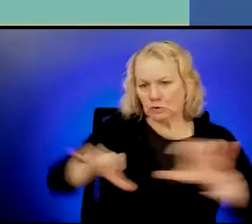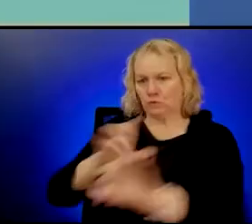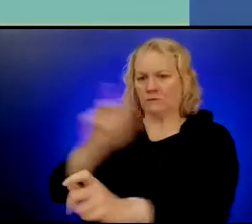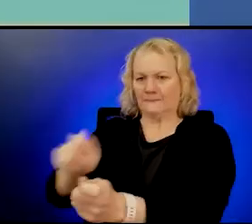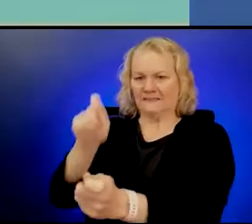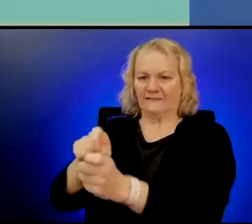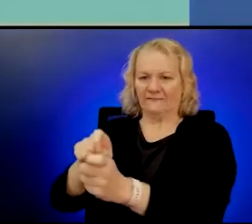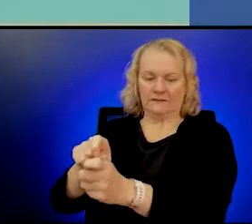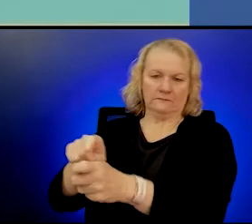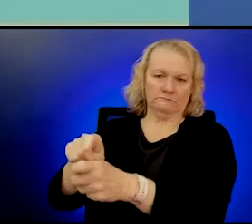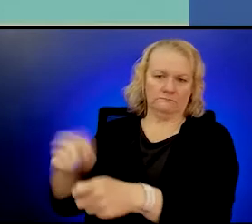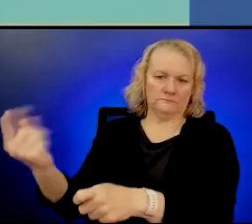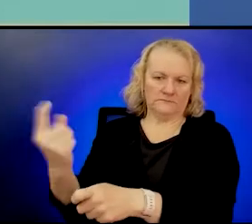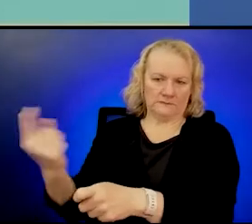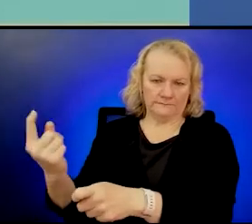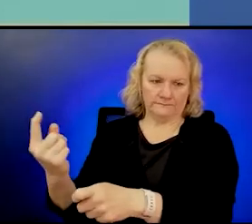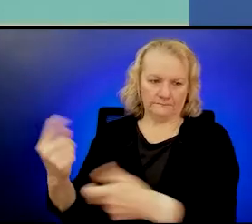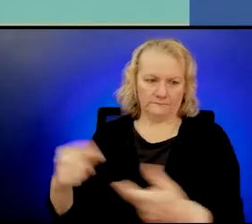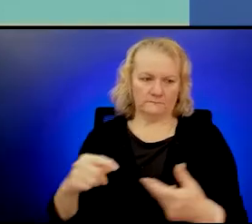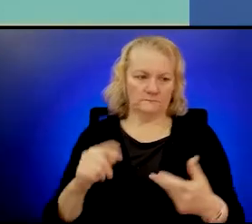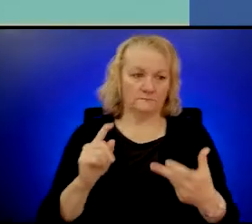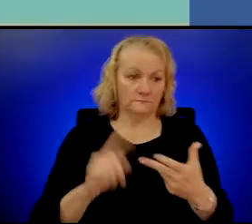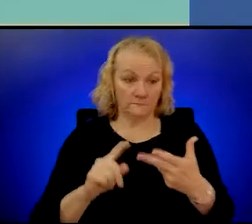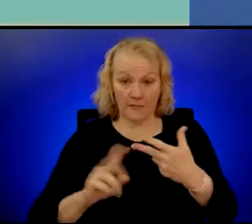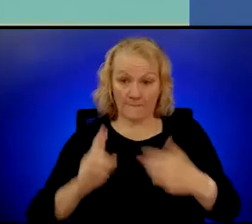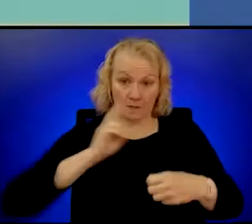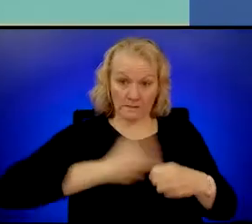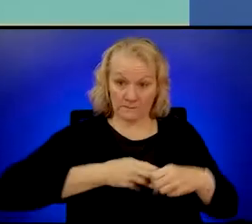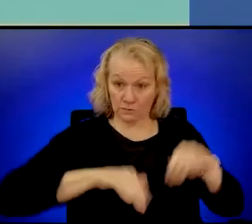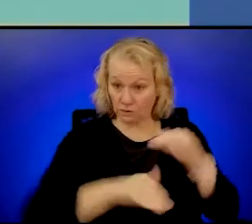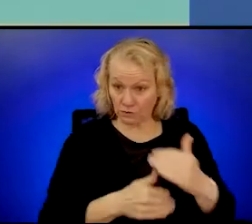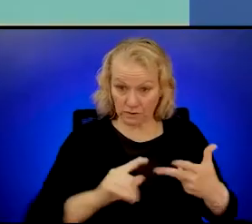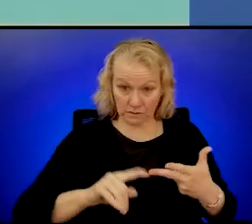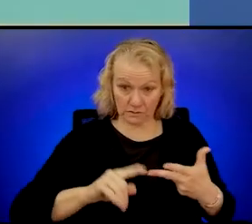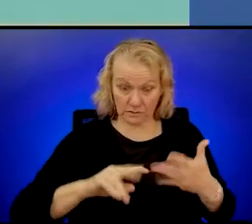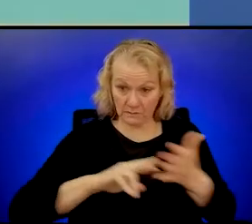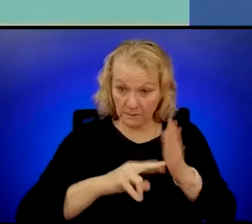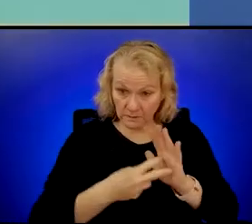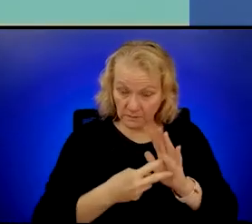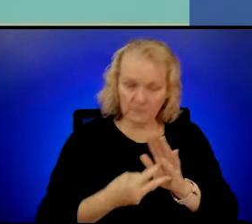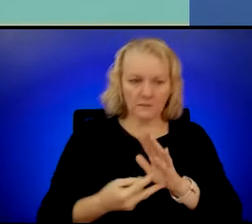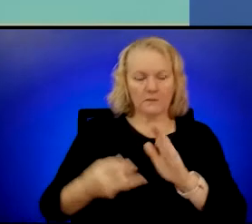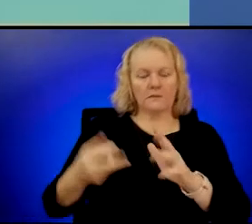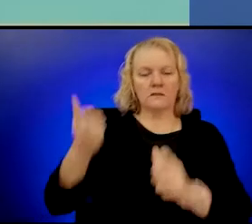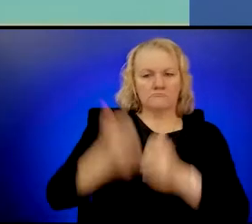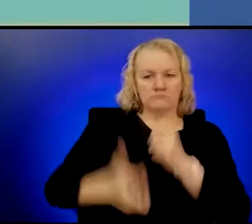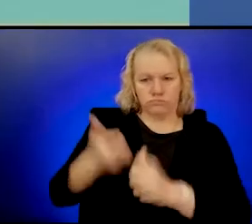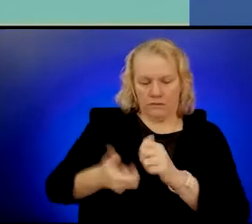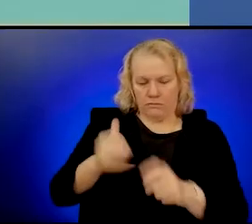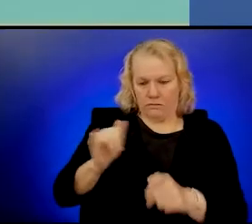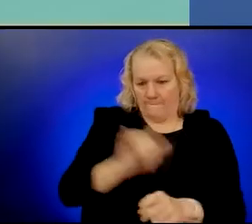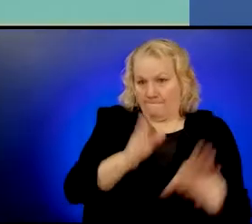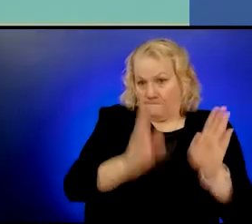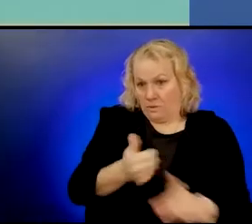or action. A participation restriction is a problem experienced by an